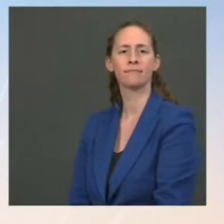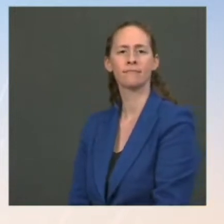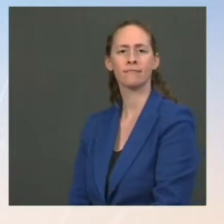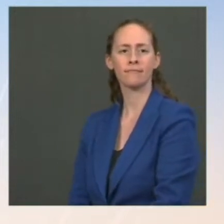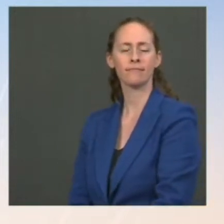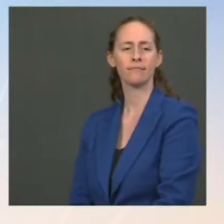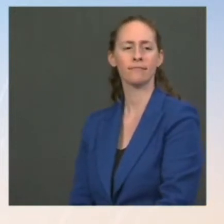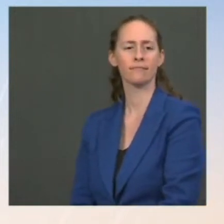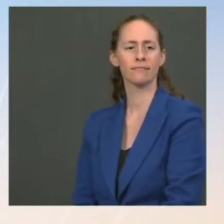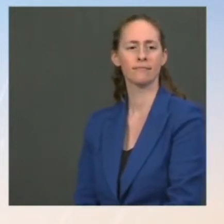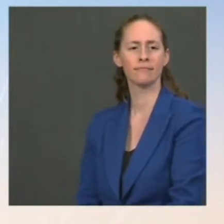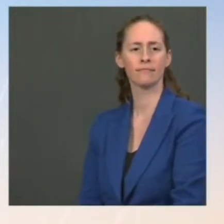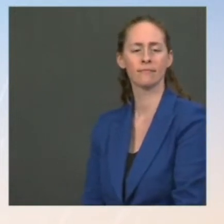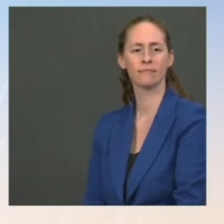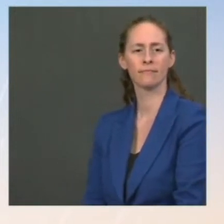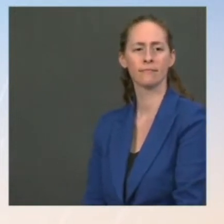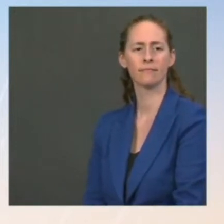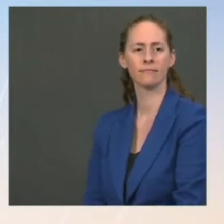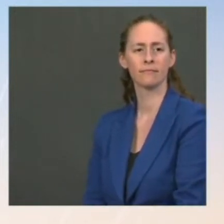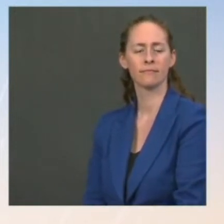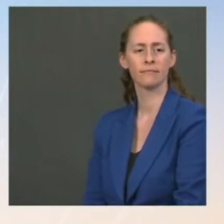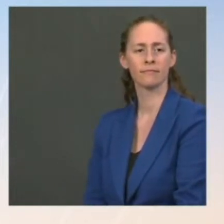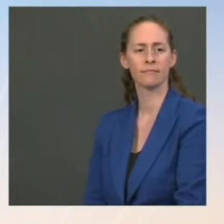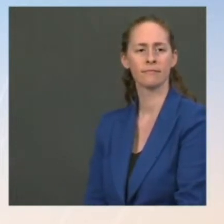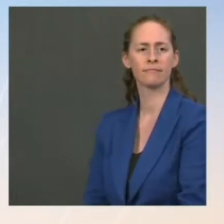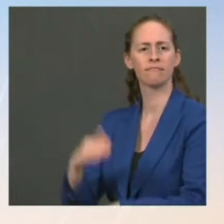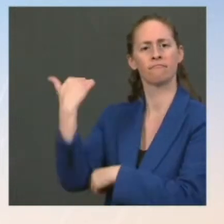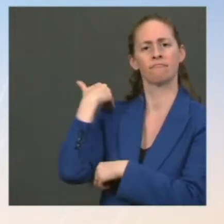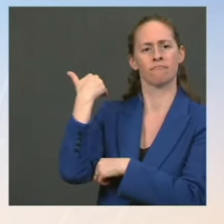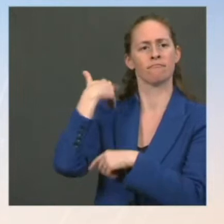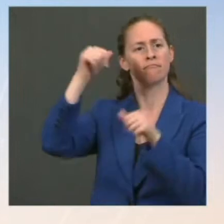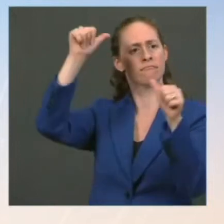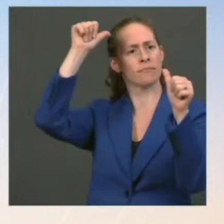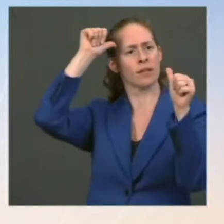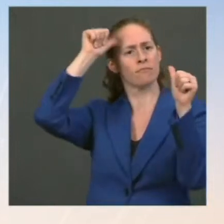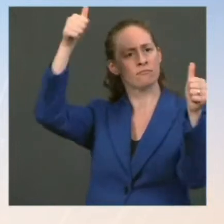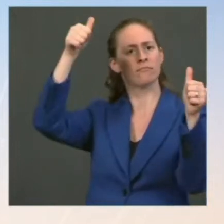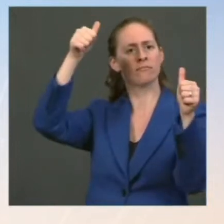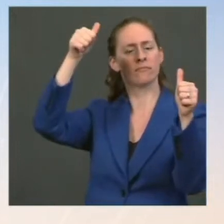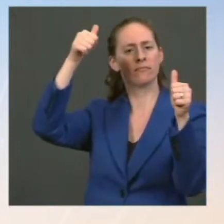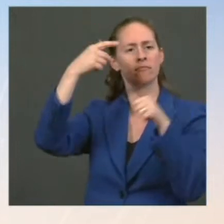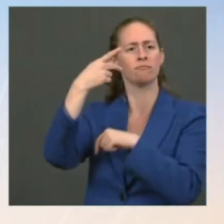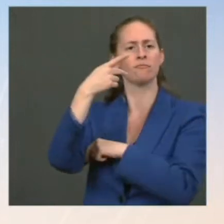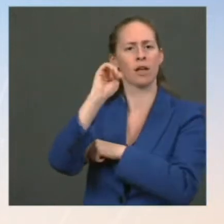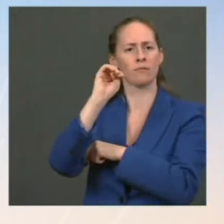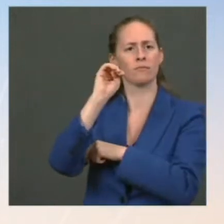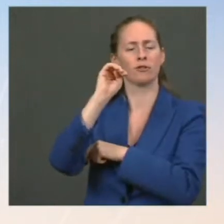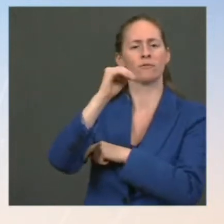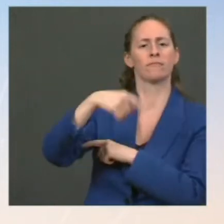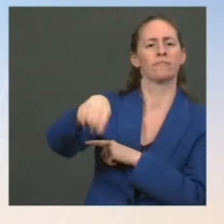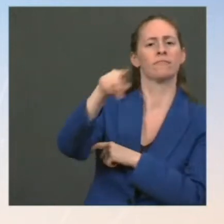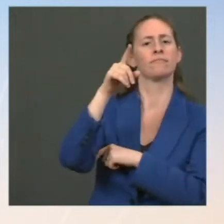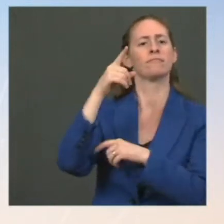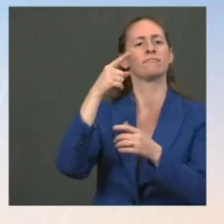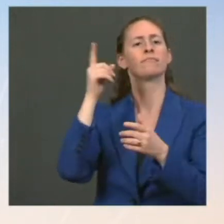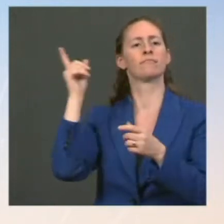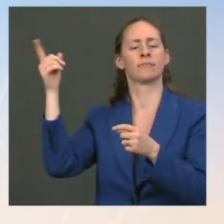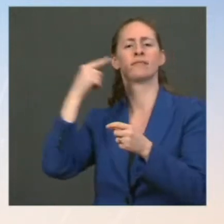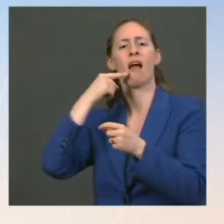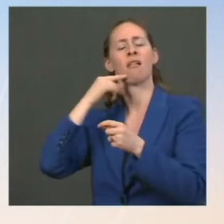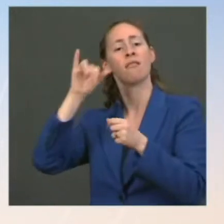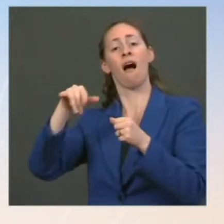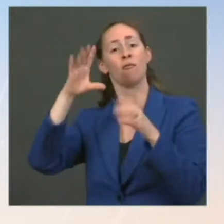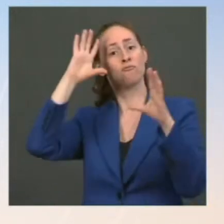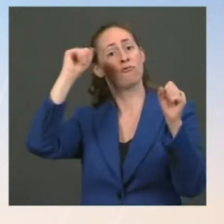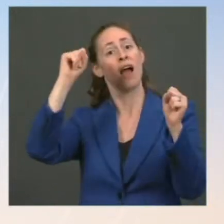Minister, the President said that the Indian press was better behaved than the U.S. press, but the Indian press is ranked 142nd in the world, according